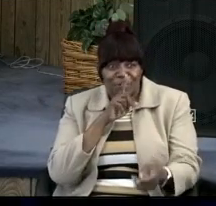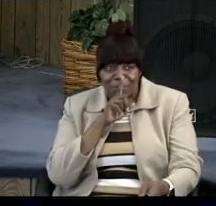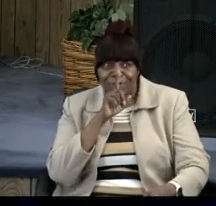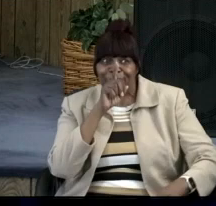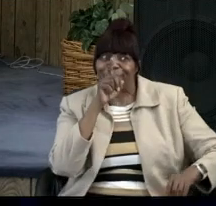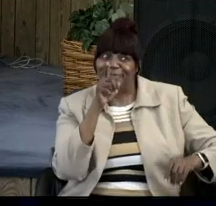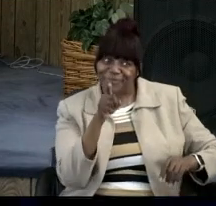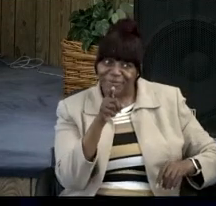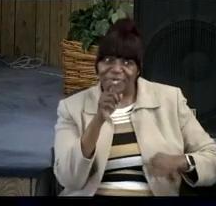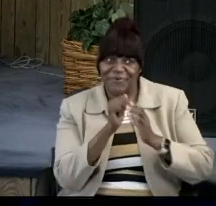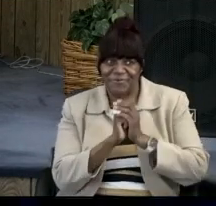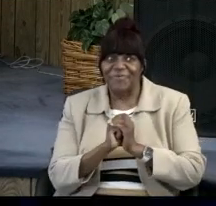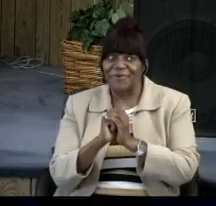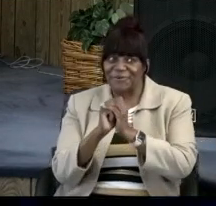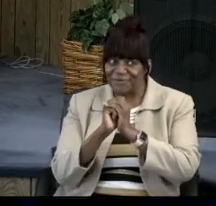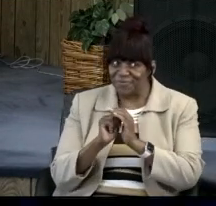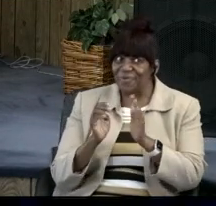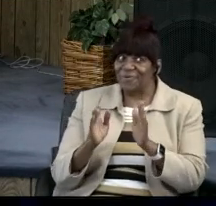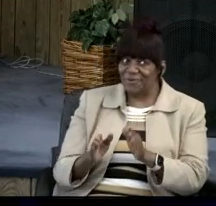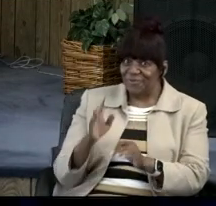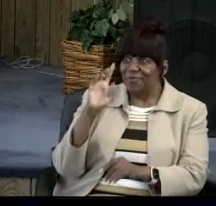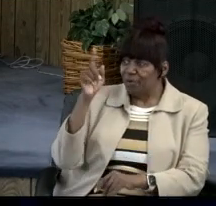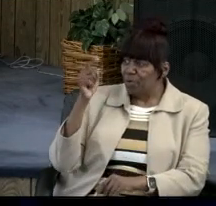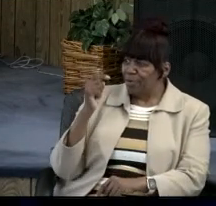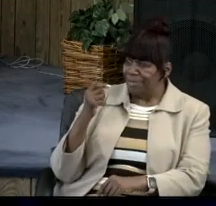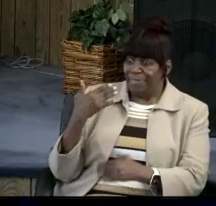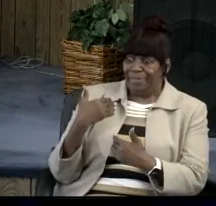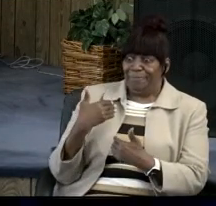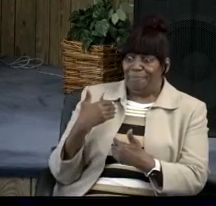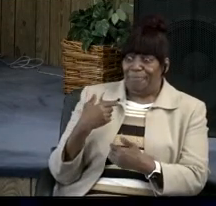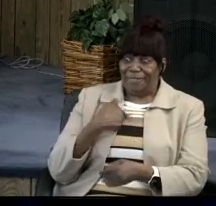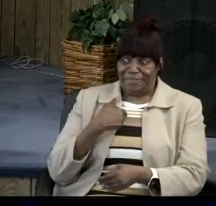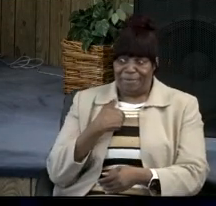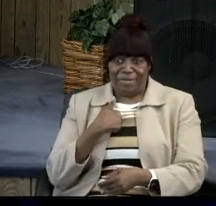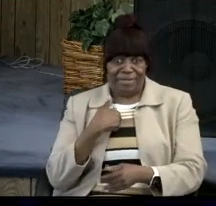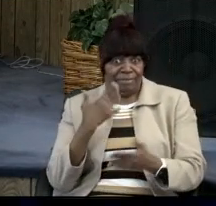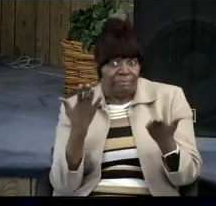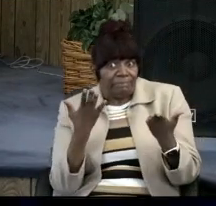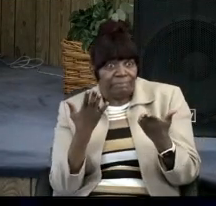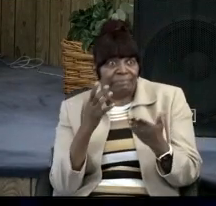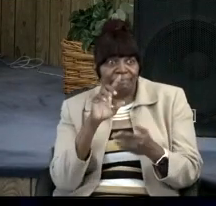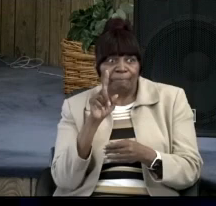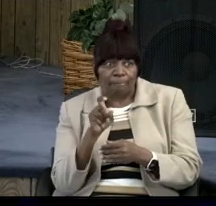worshiper? Oh, you better ask yourself, Lord, am I a true worshiper?